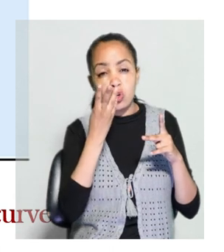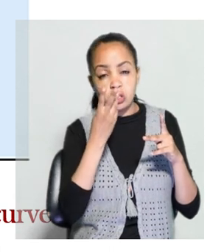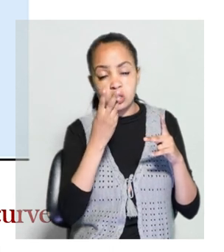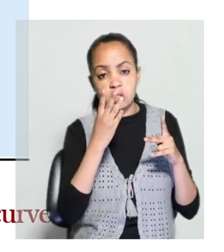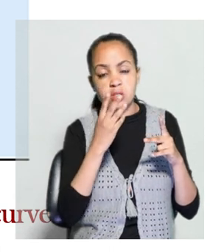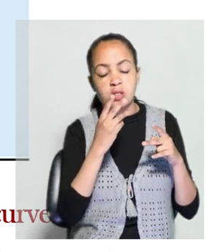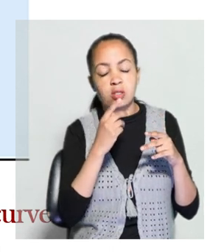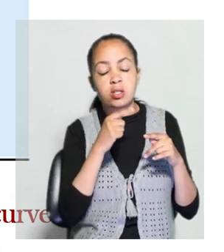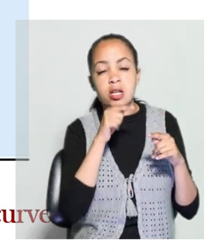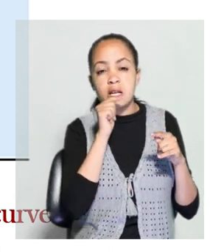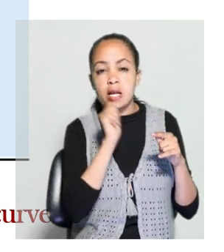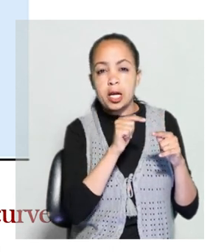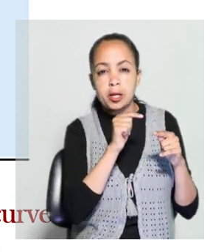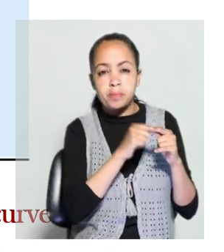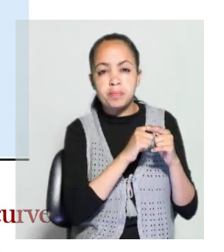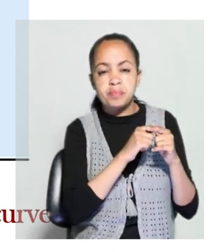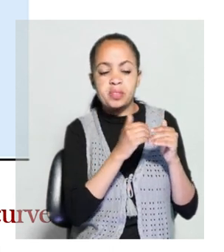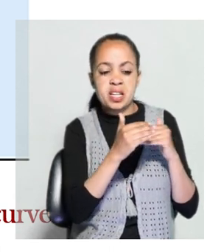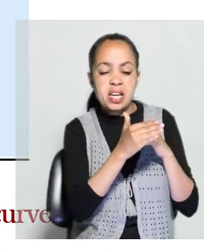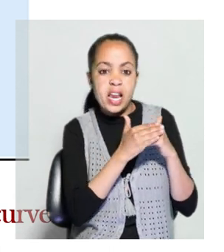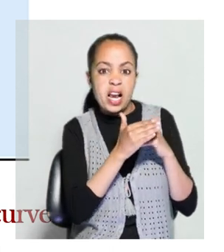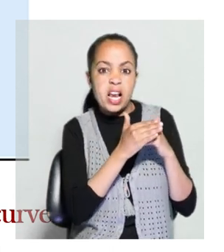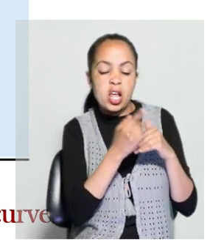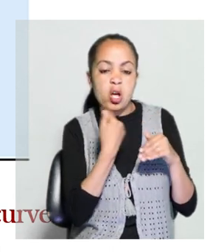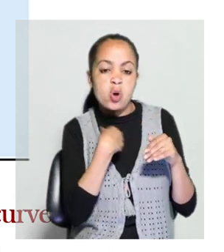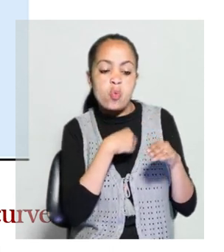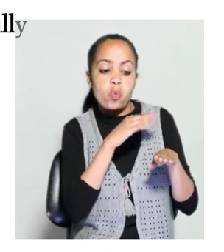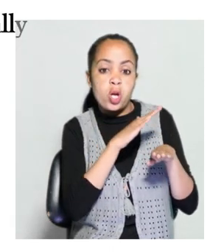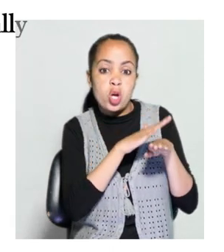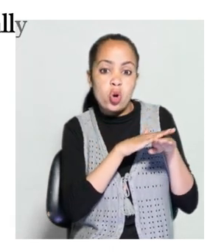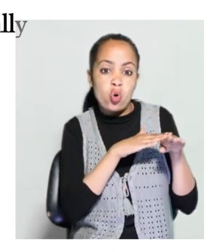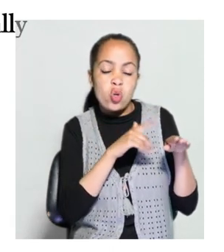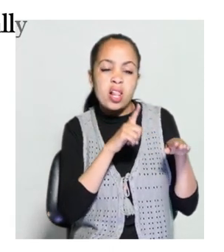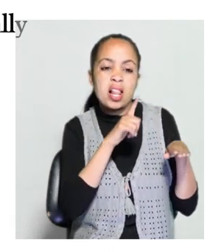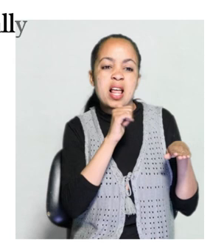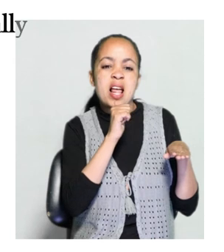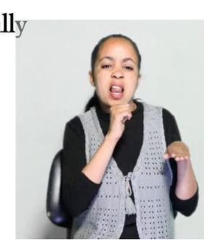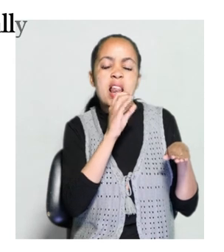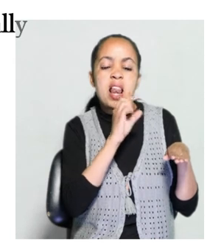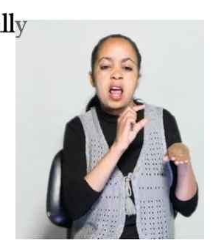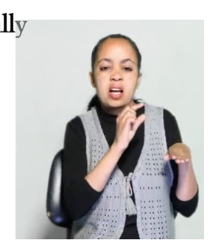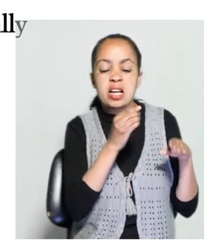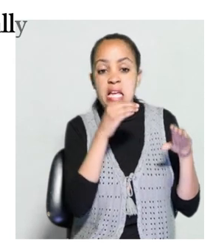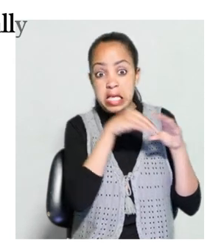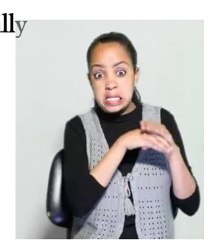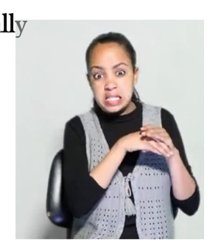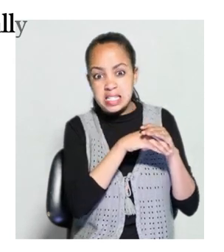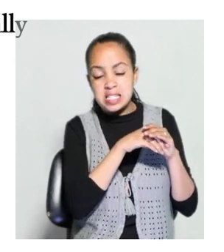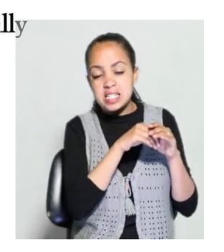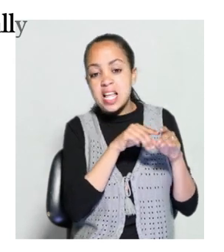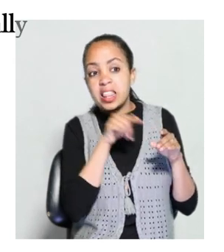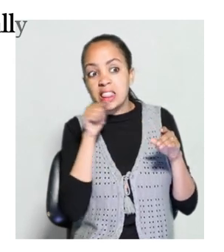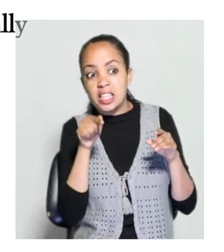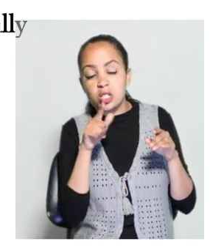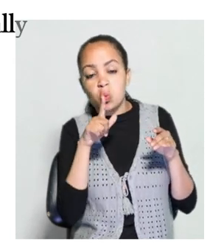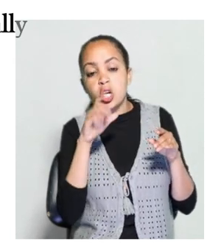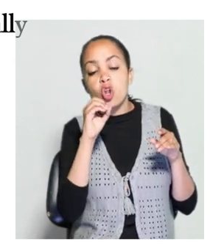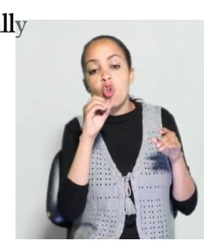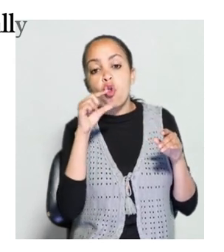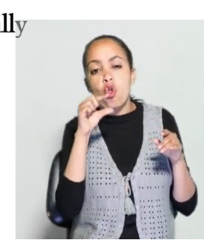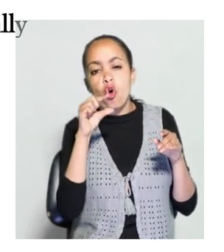population growth. Here, nearly, we call this one is a lag phase. in three phases. This one is a log